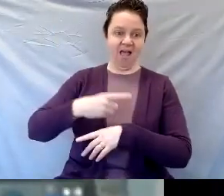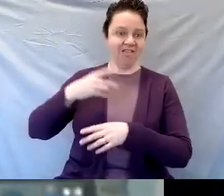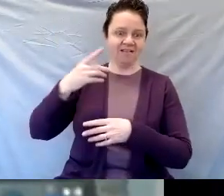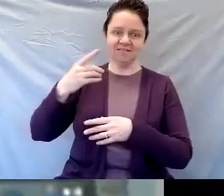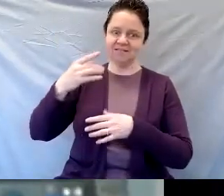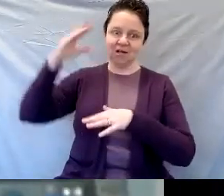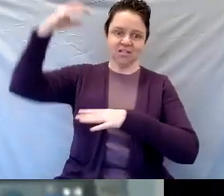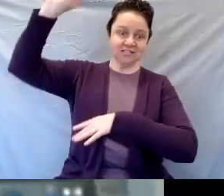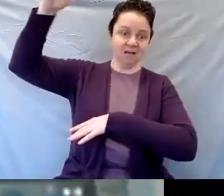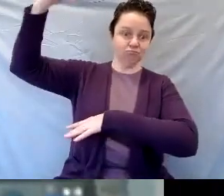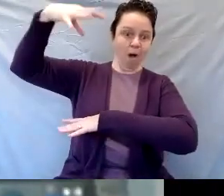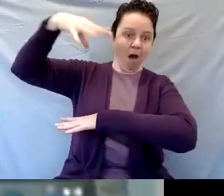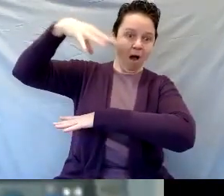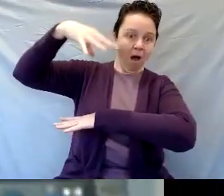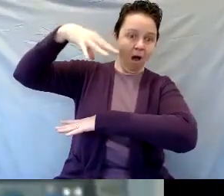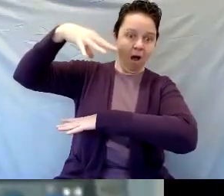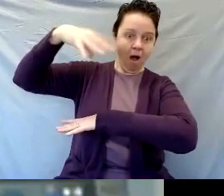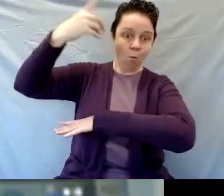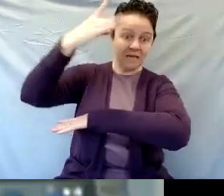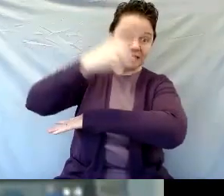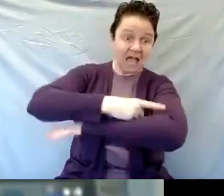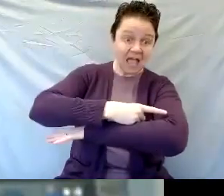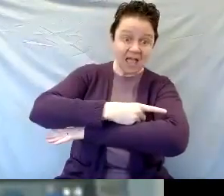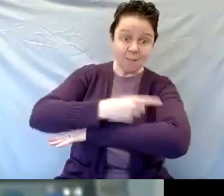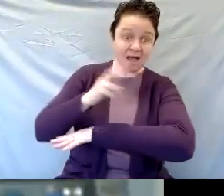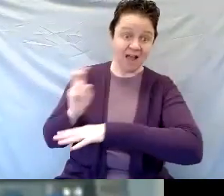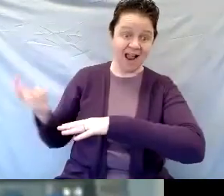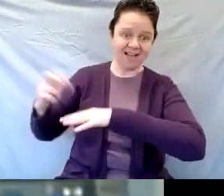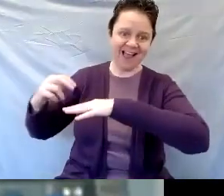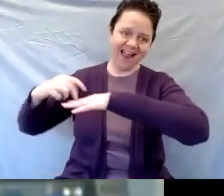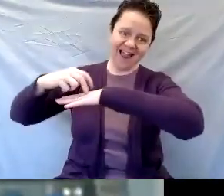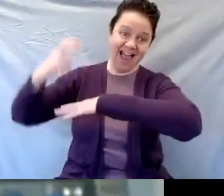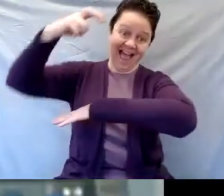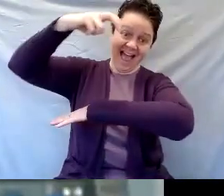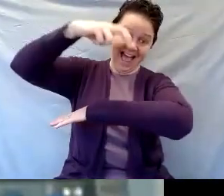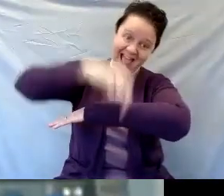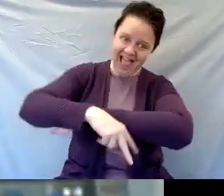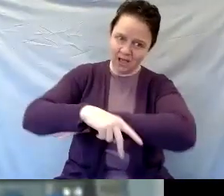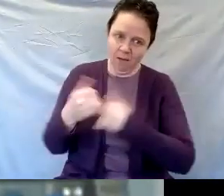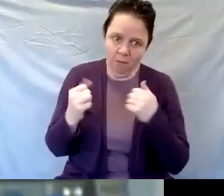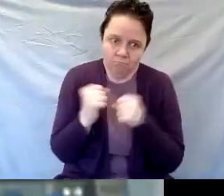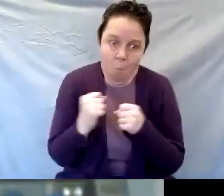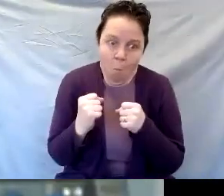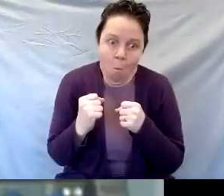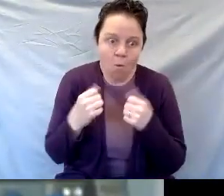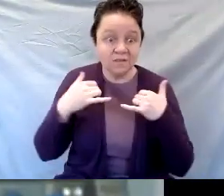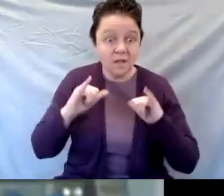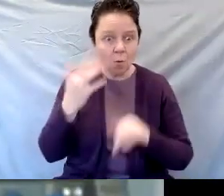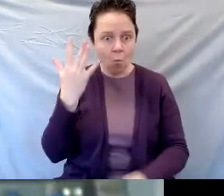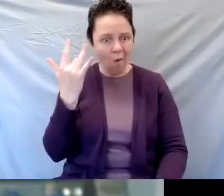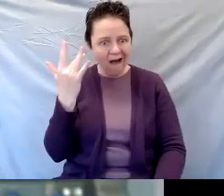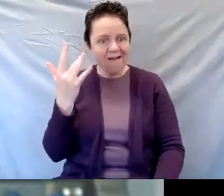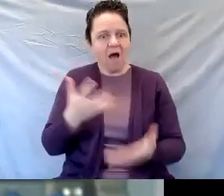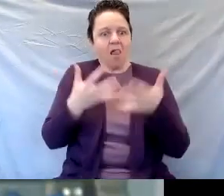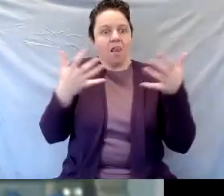and it's still very, very cold. Because water has this high heat capacity, it takes an awful lot of energy to